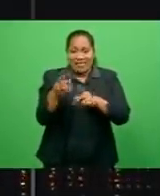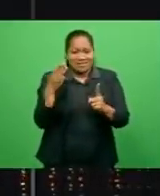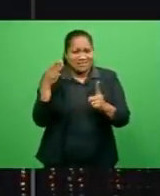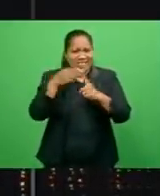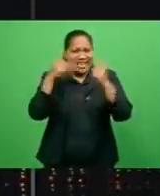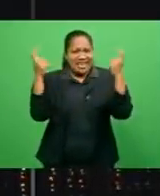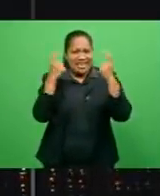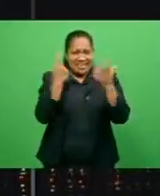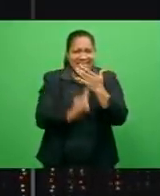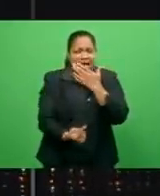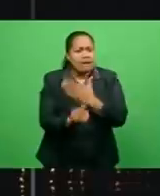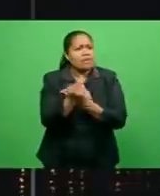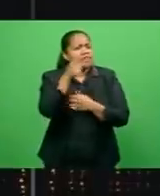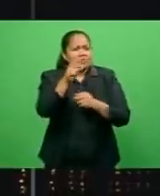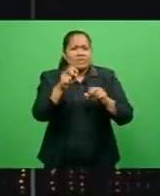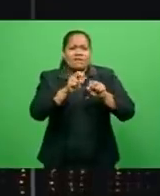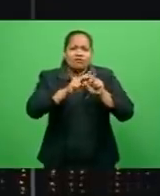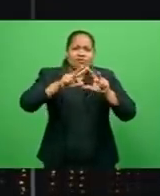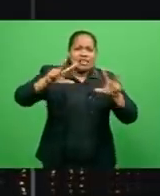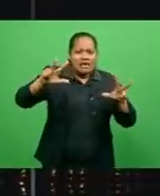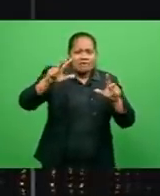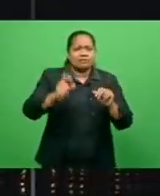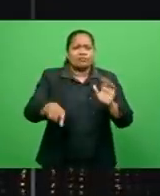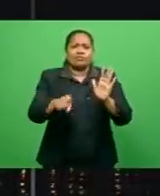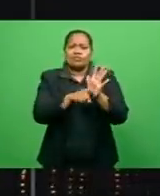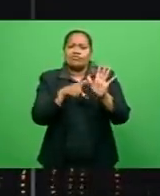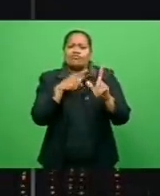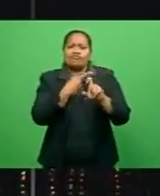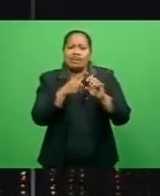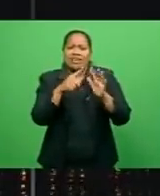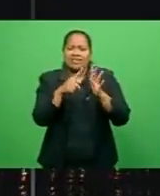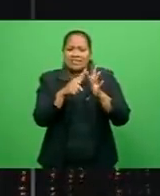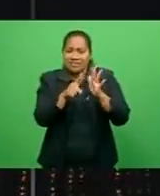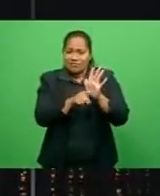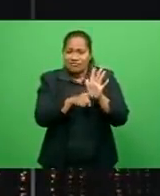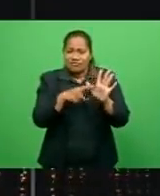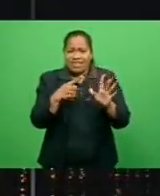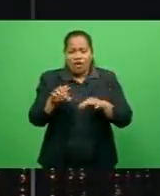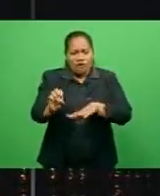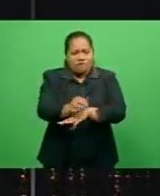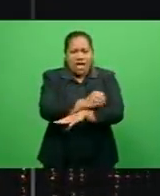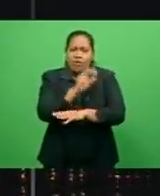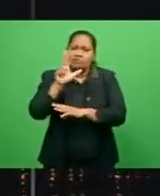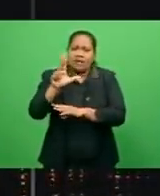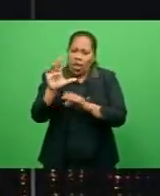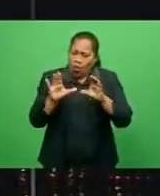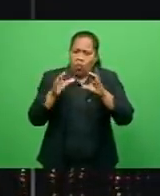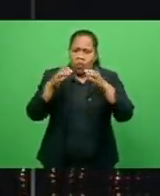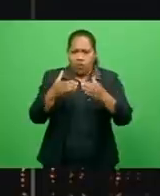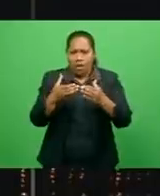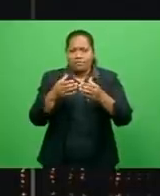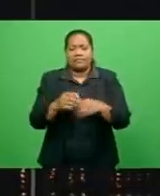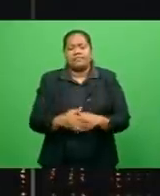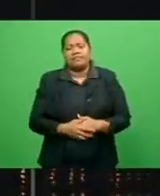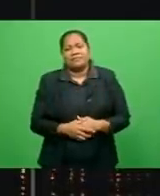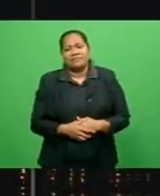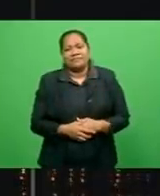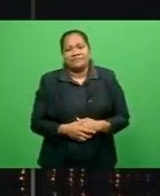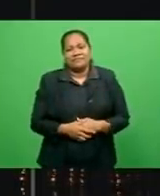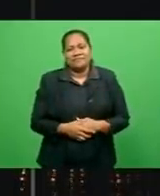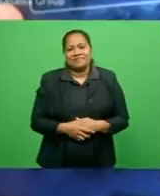across Vanuatu, Raki, Ovalau and the Lau Group. Venina Rakautonga was among a handful on board the